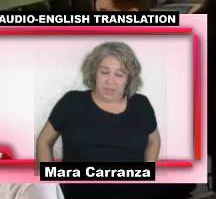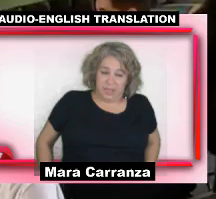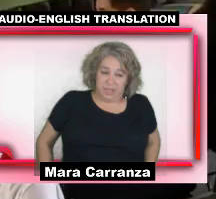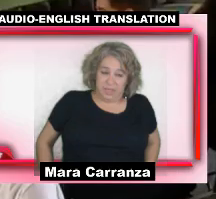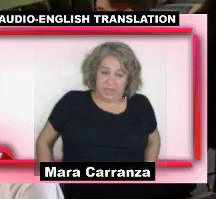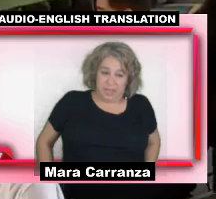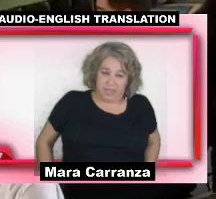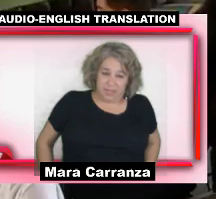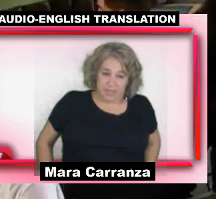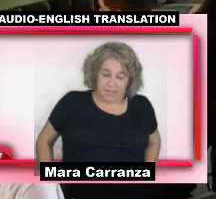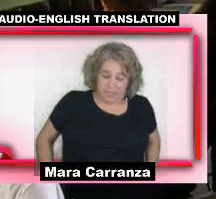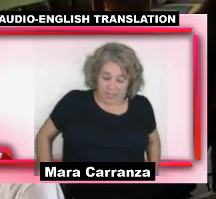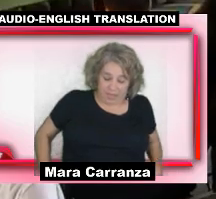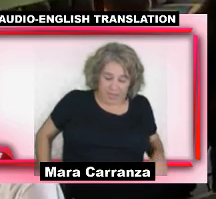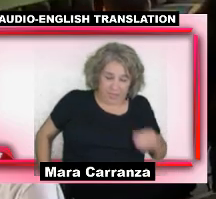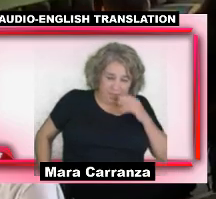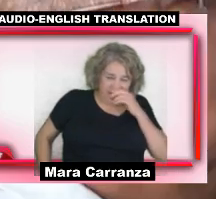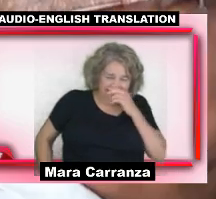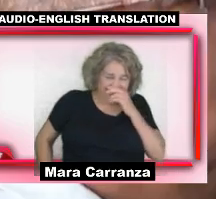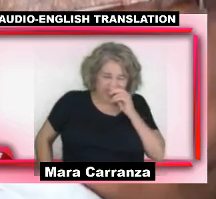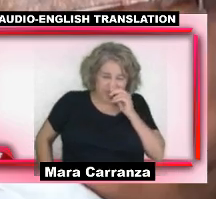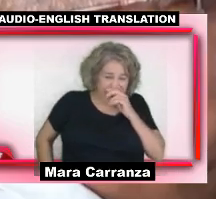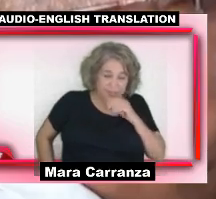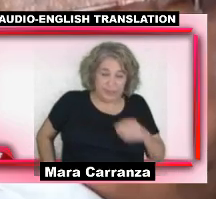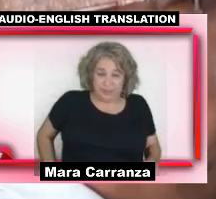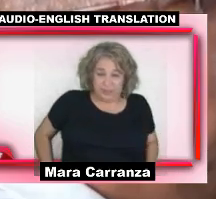continue this study.